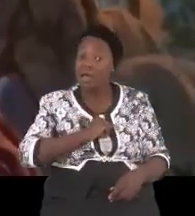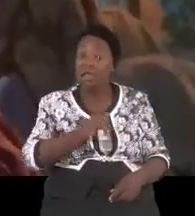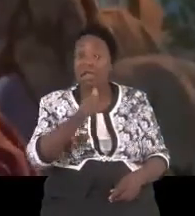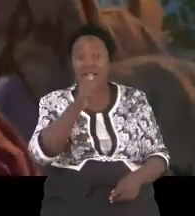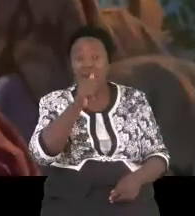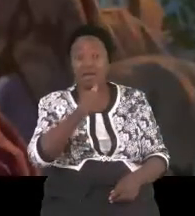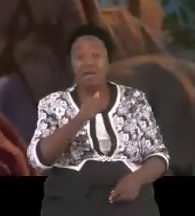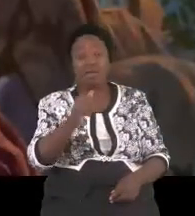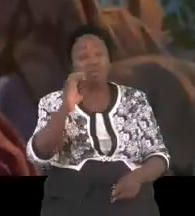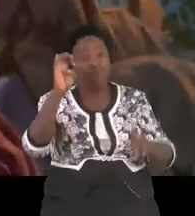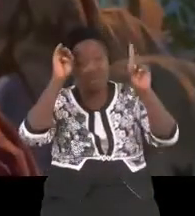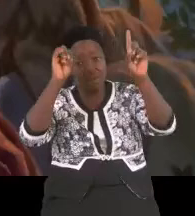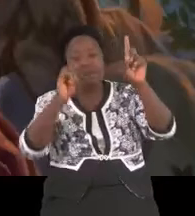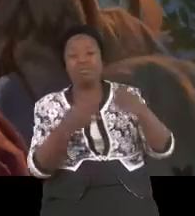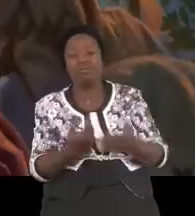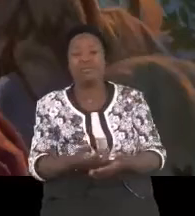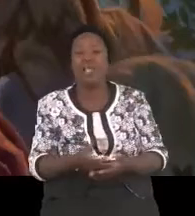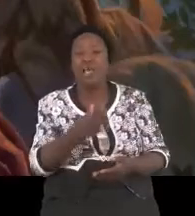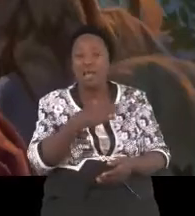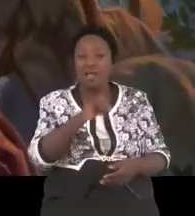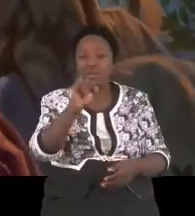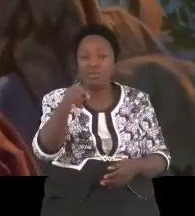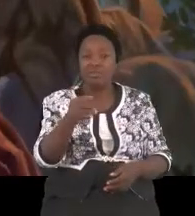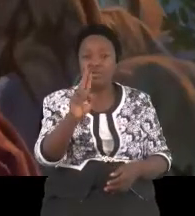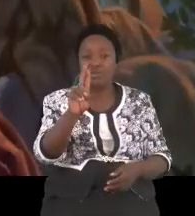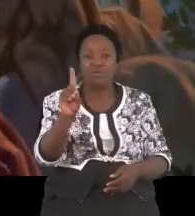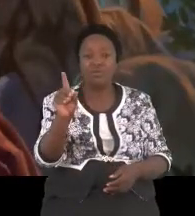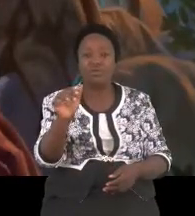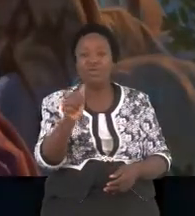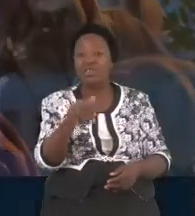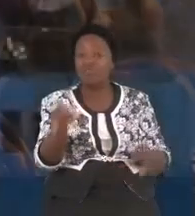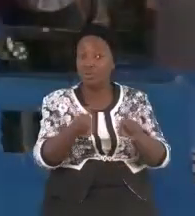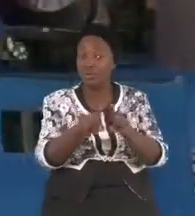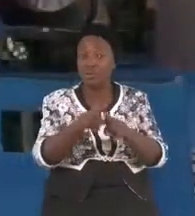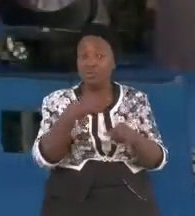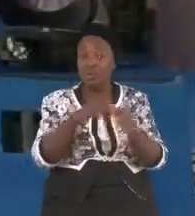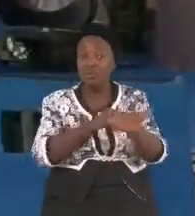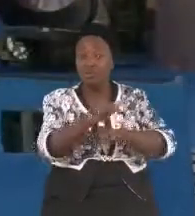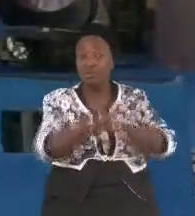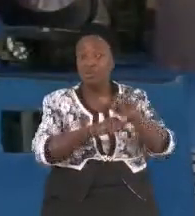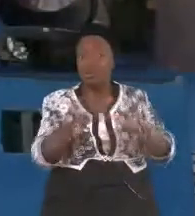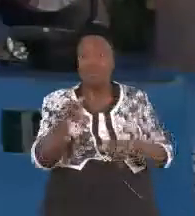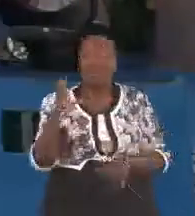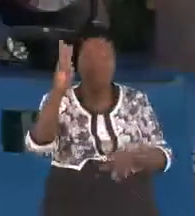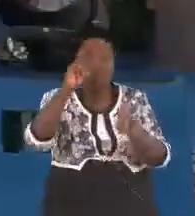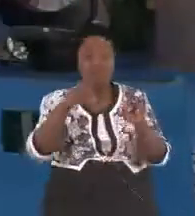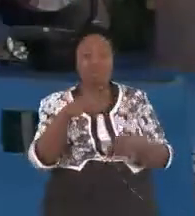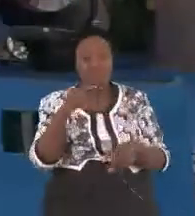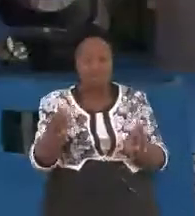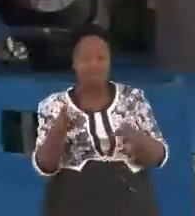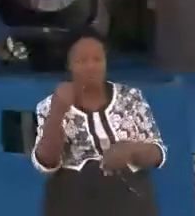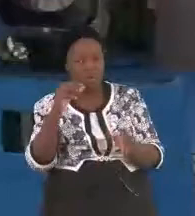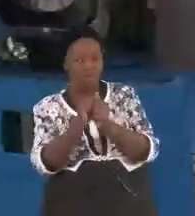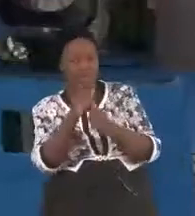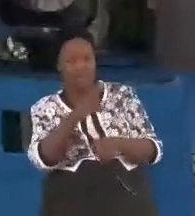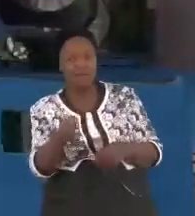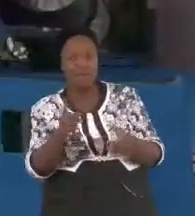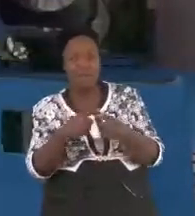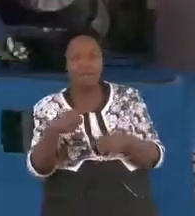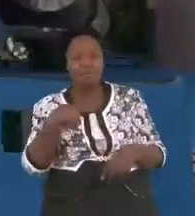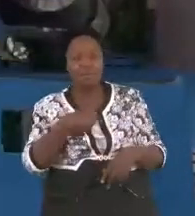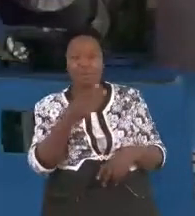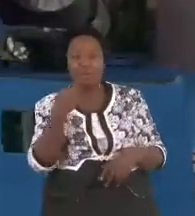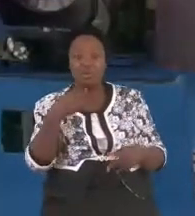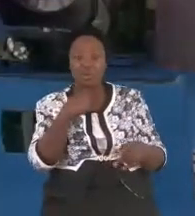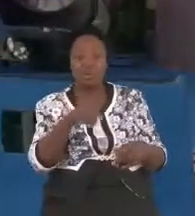And Judas also, we betrayed him, stood with them. And then we're told in verse 6. In